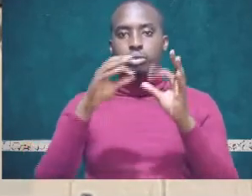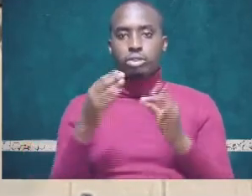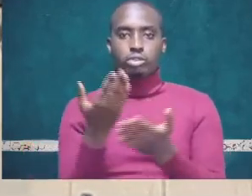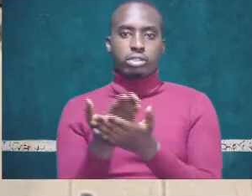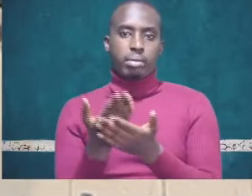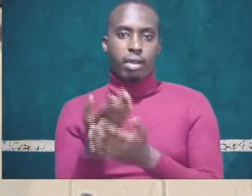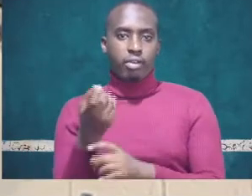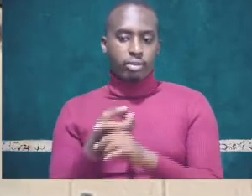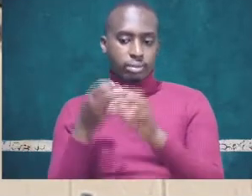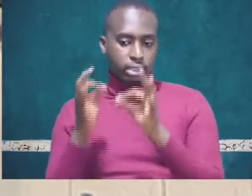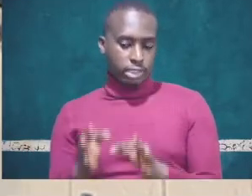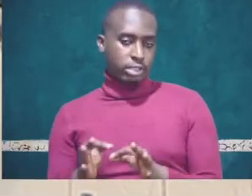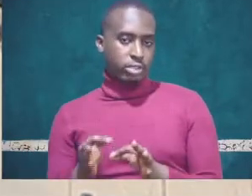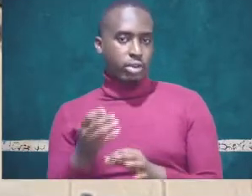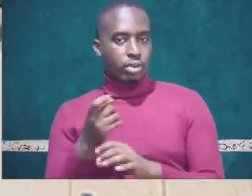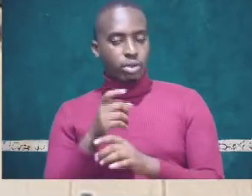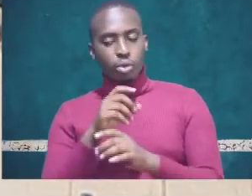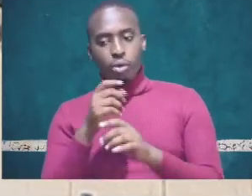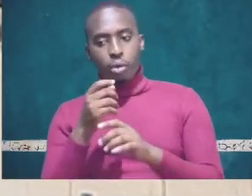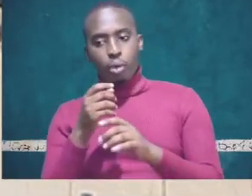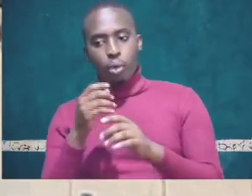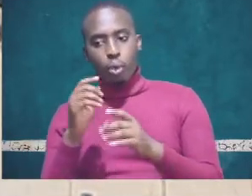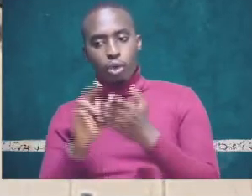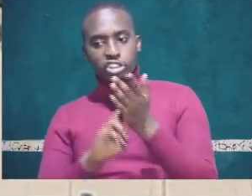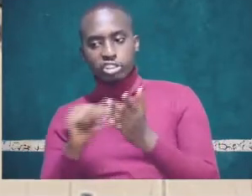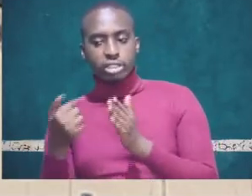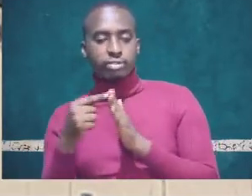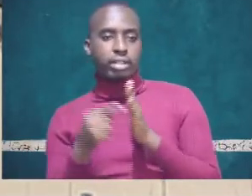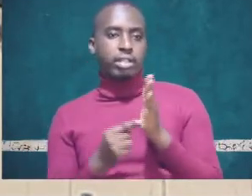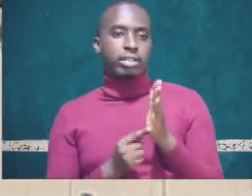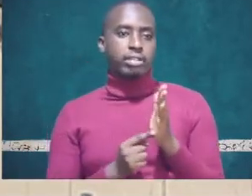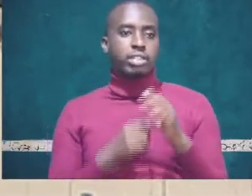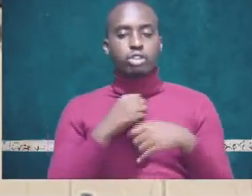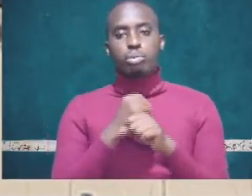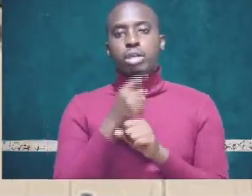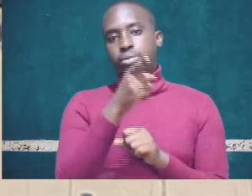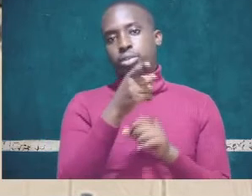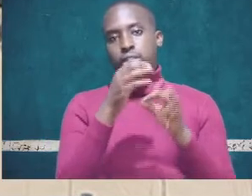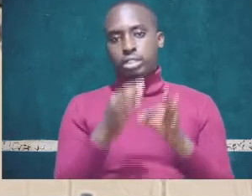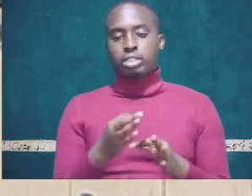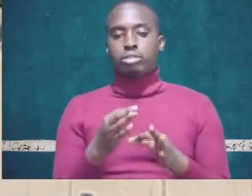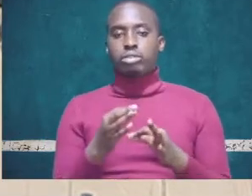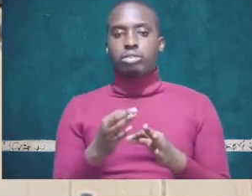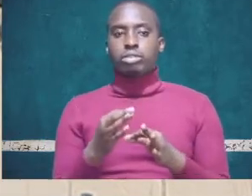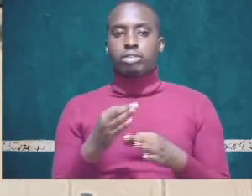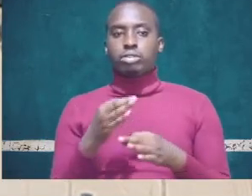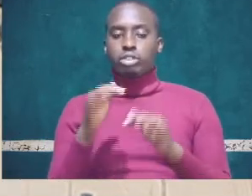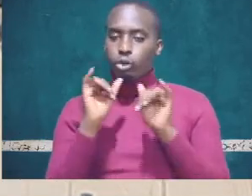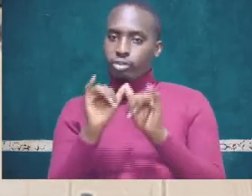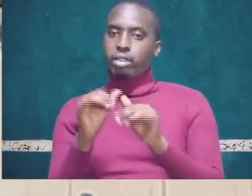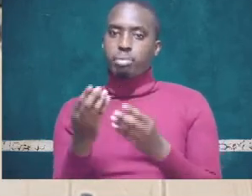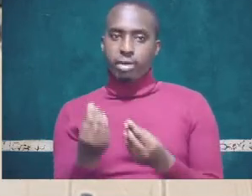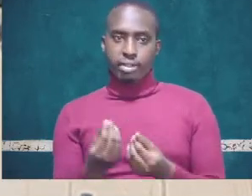demanded of a commodity due to other factors influencing or affecting demand at a constant price, as you can